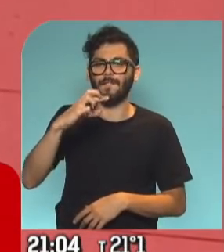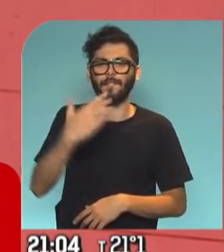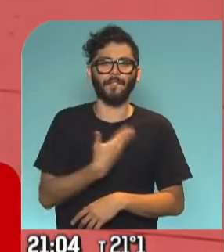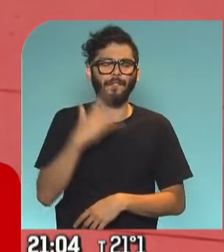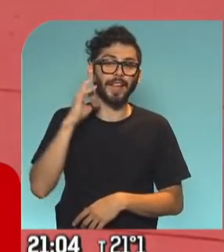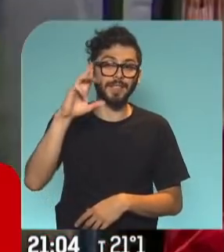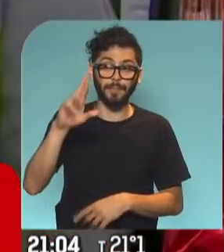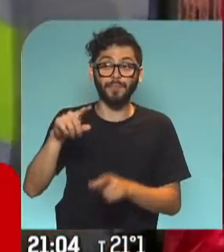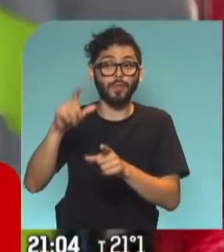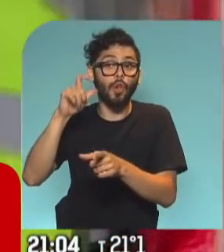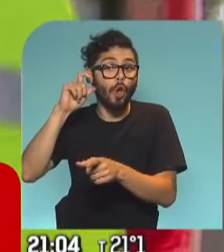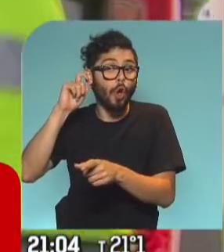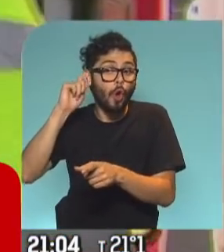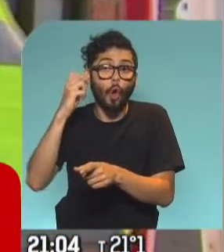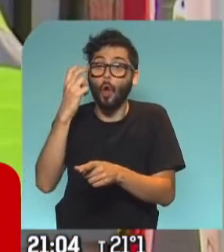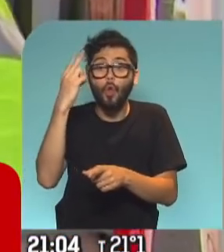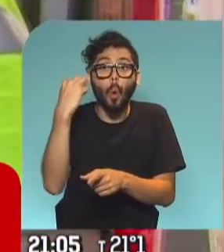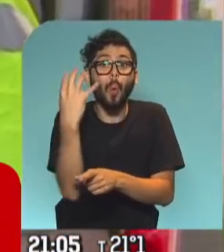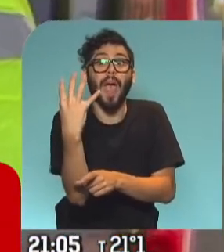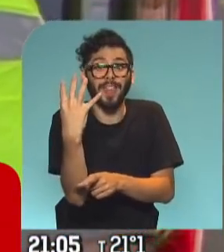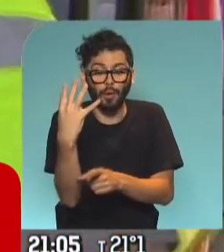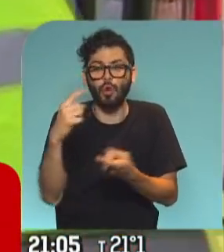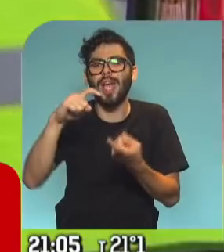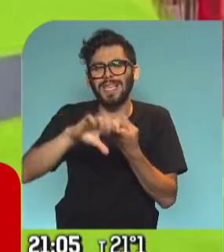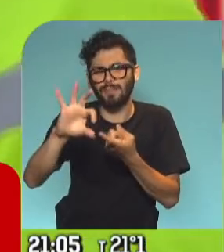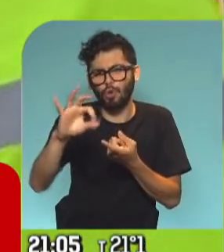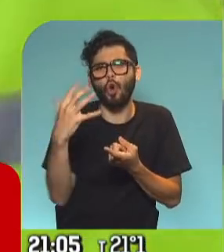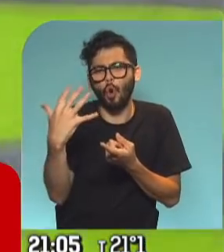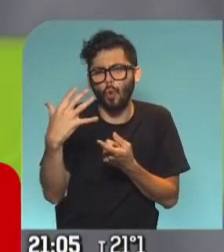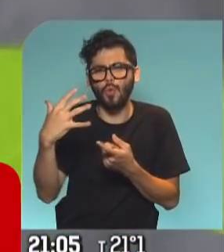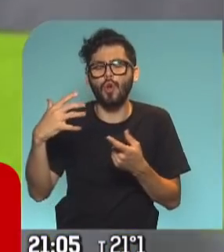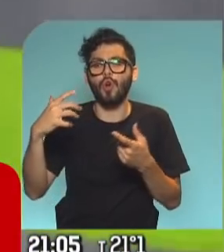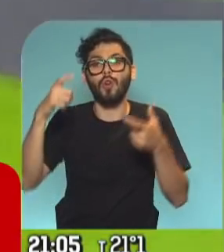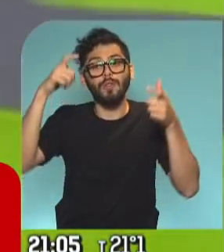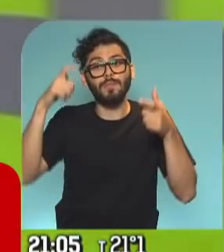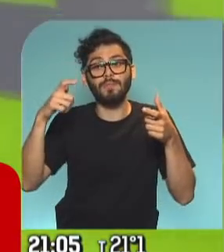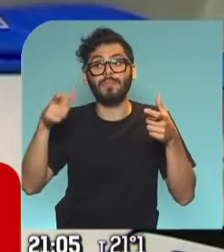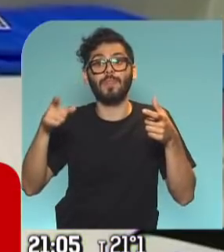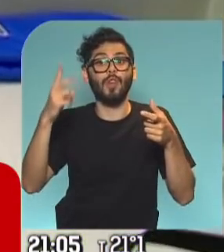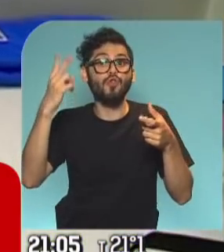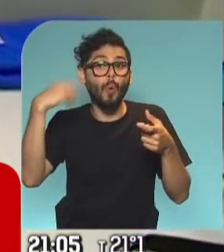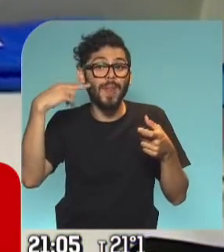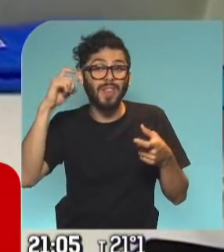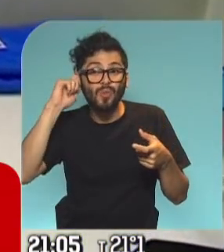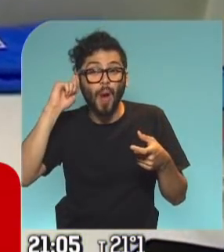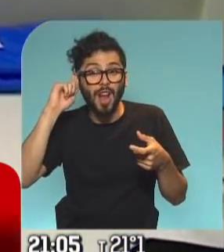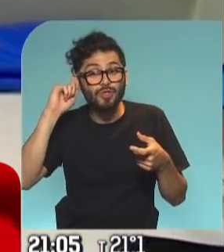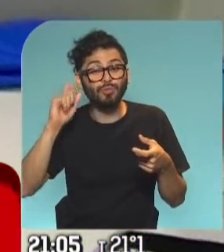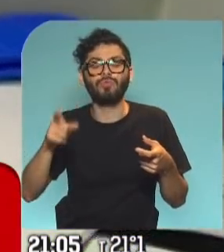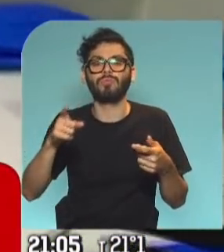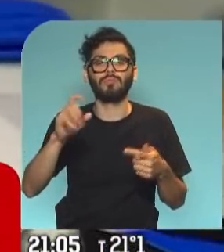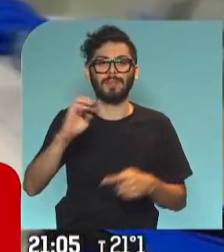de 94 años y por supuesto también su esposo, el príncipe Felipe de 99. Un